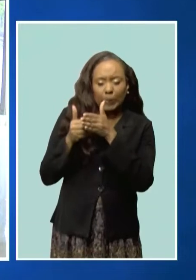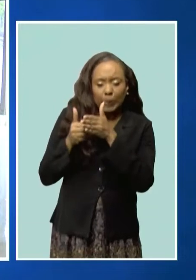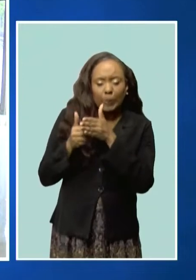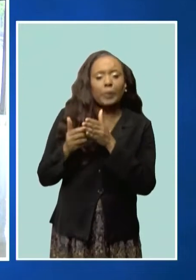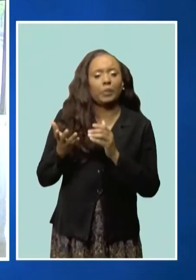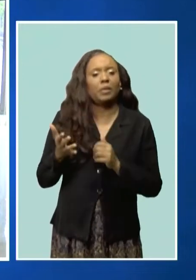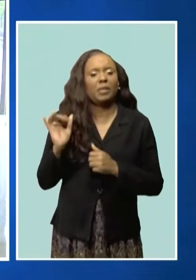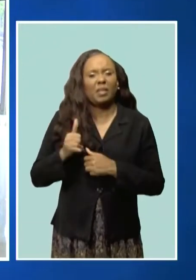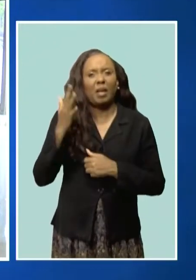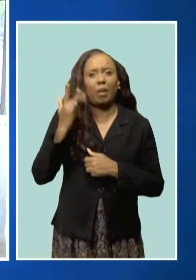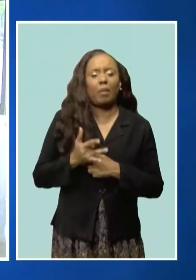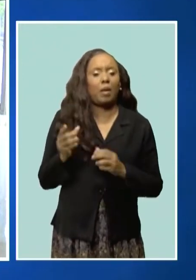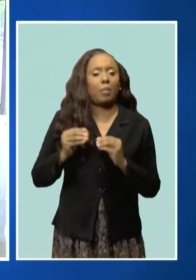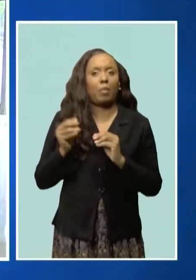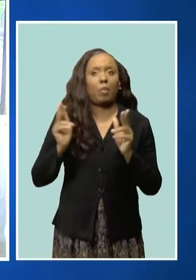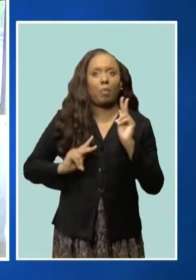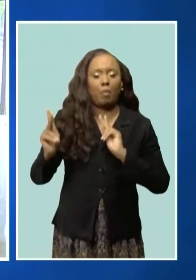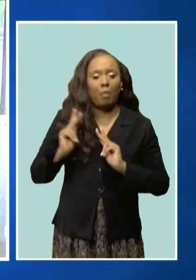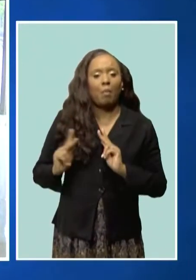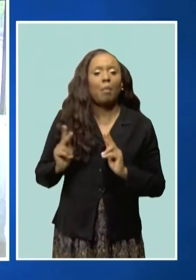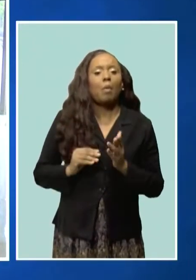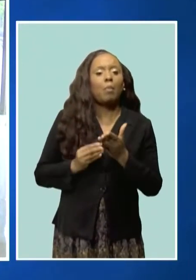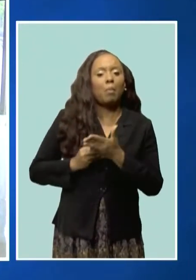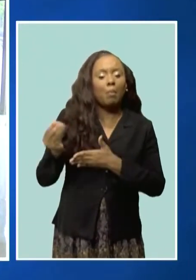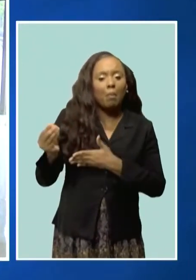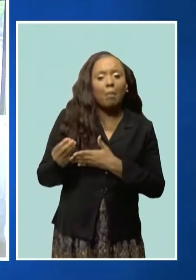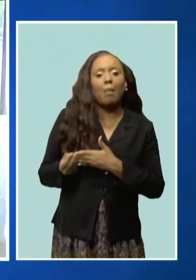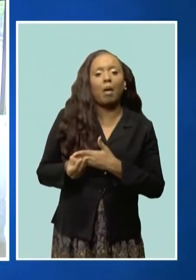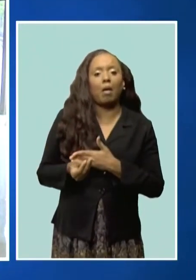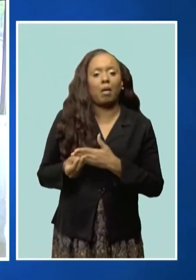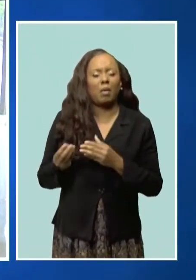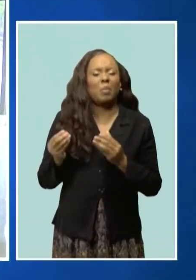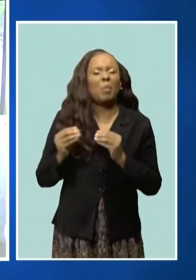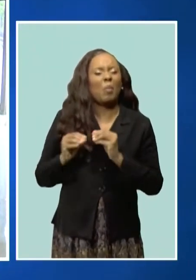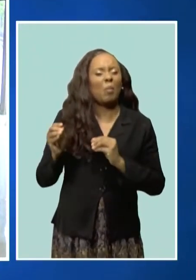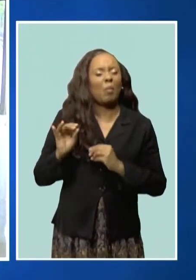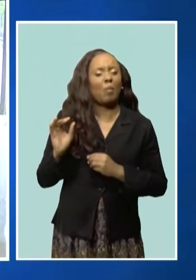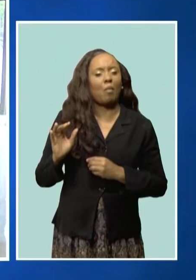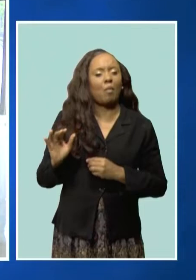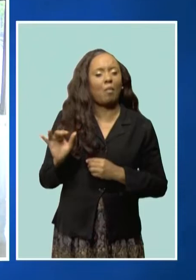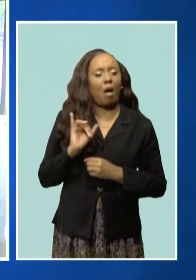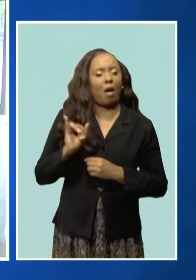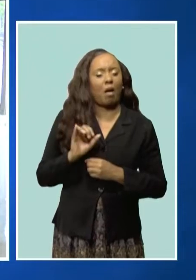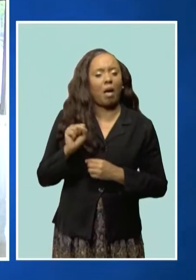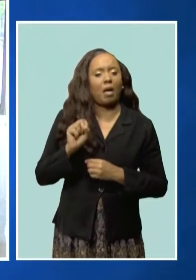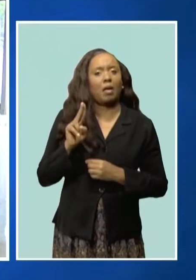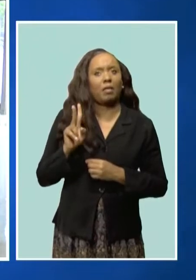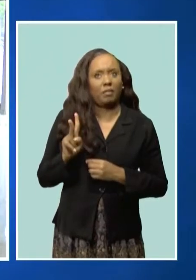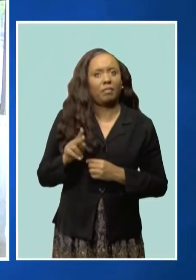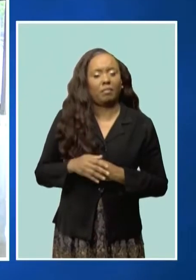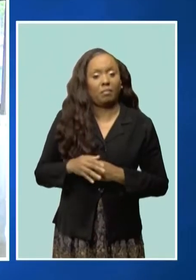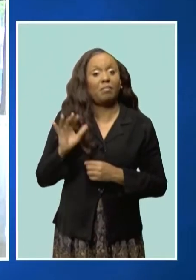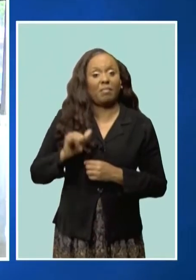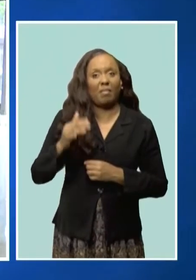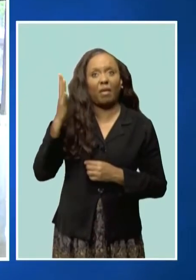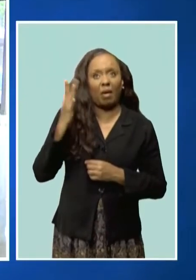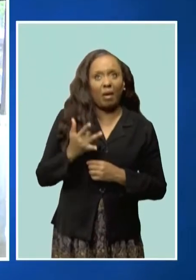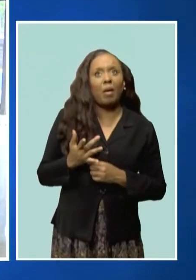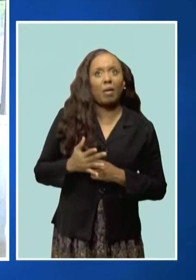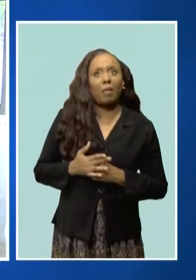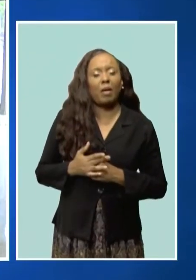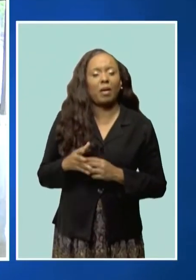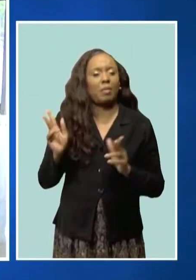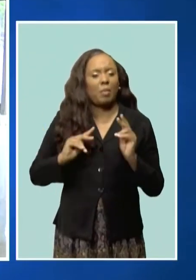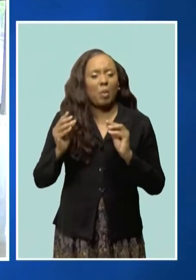SUVs, so that's the reason why you find that the entire market and the world is going in the direction of both